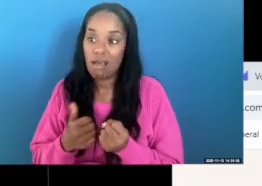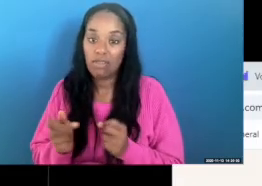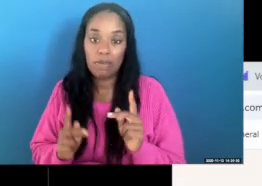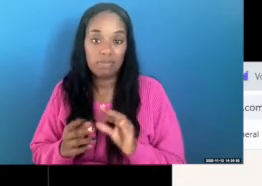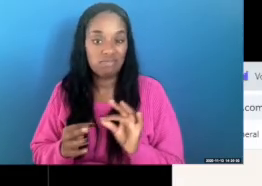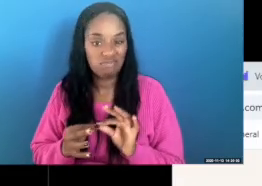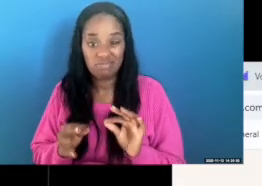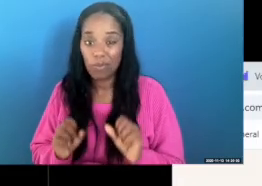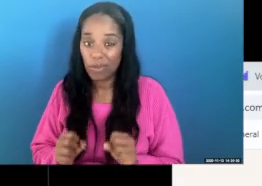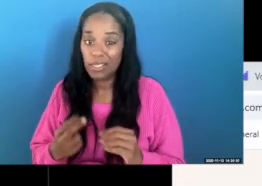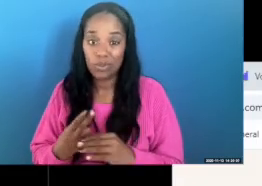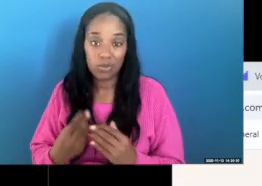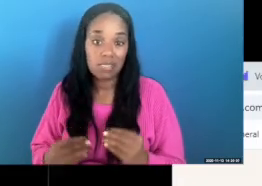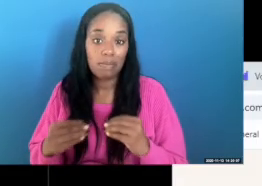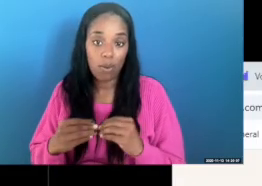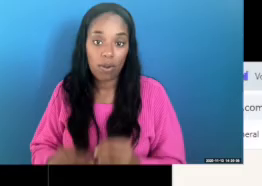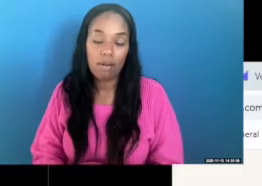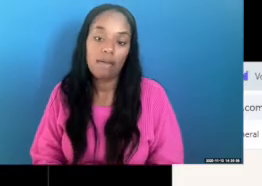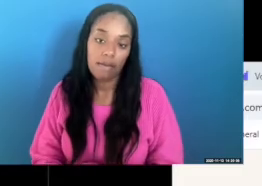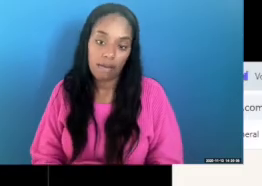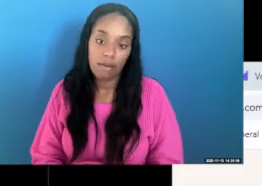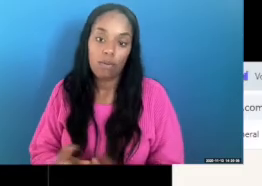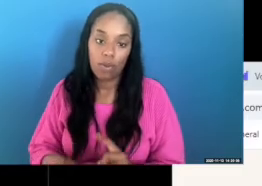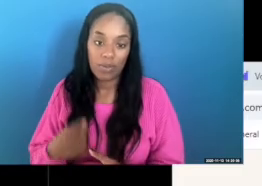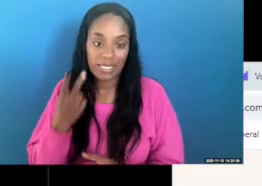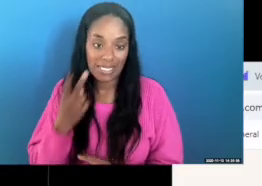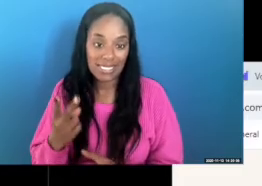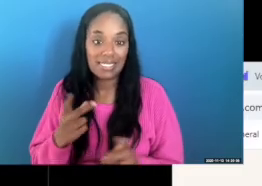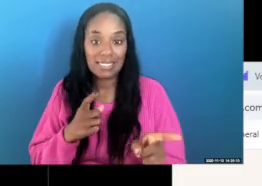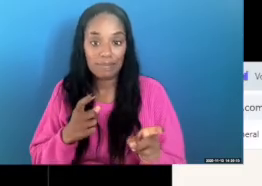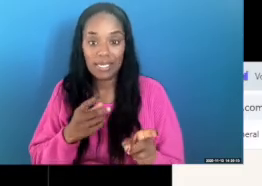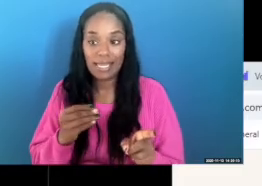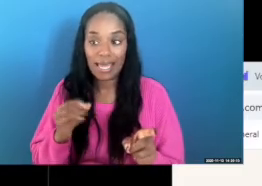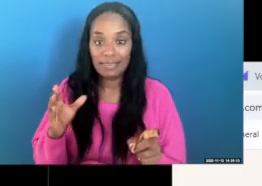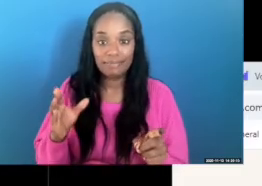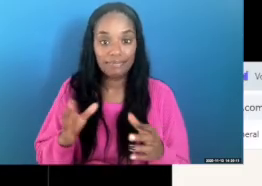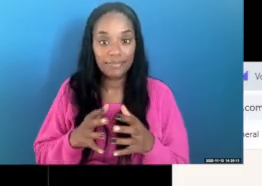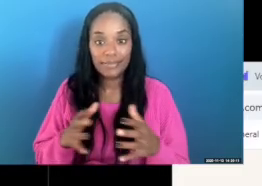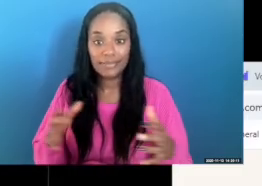mil a year, 400 million a year is a good start. But to